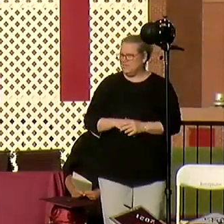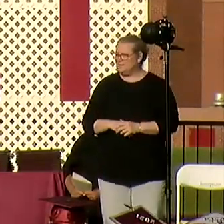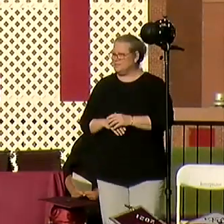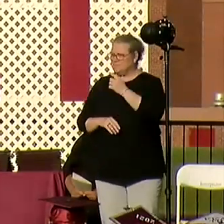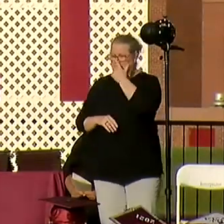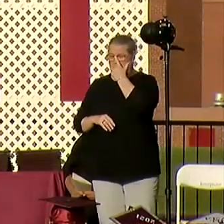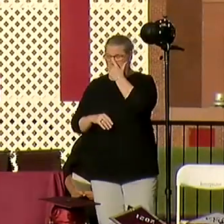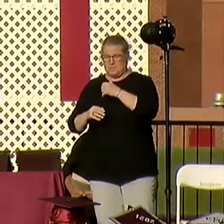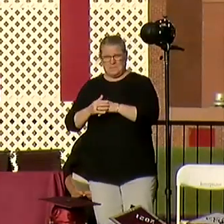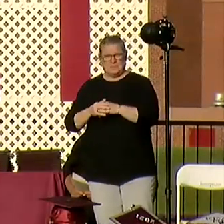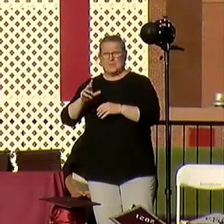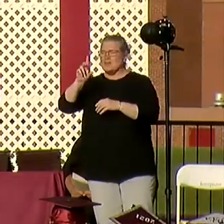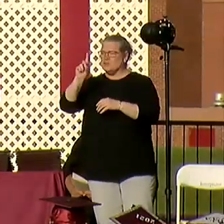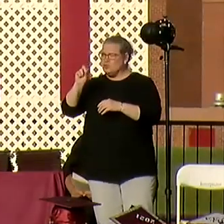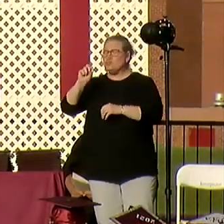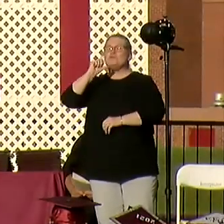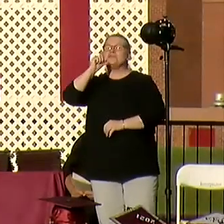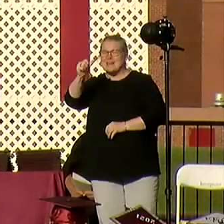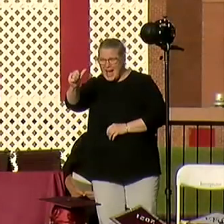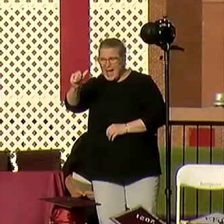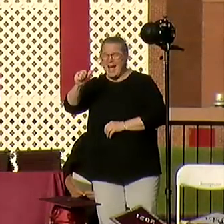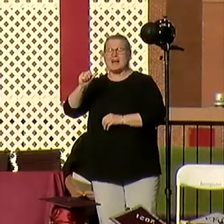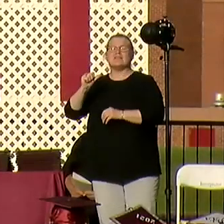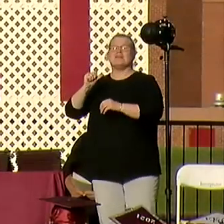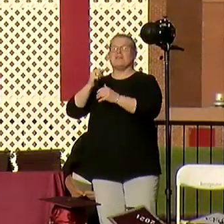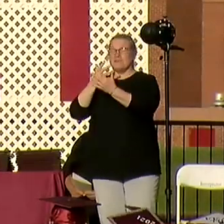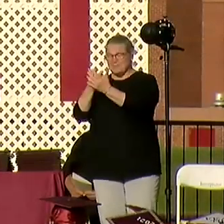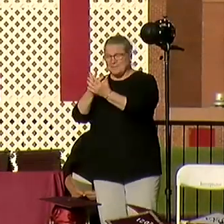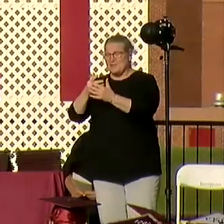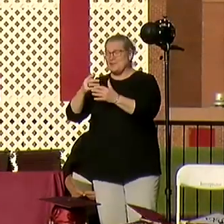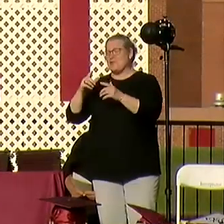Dr. Grossman, do not have quarantining in the fall.